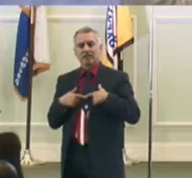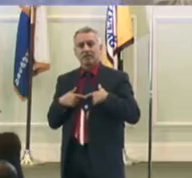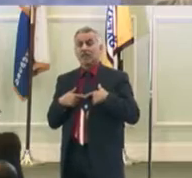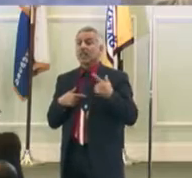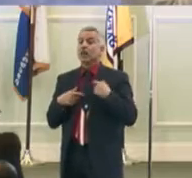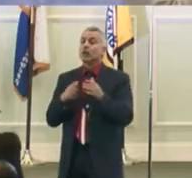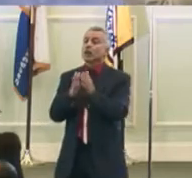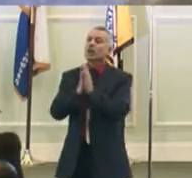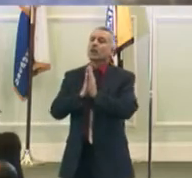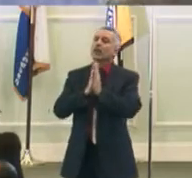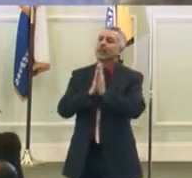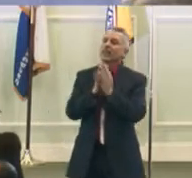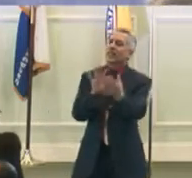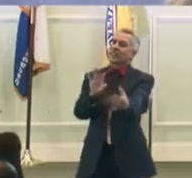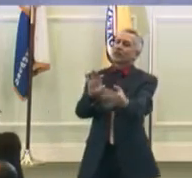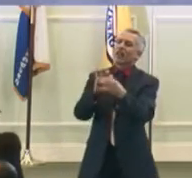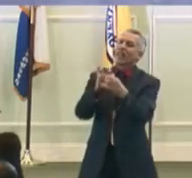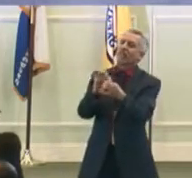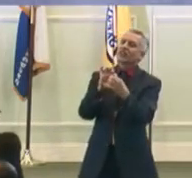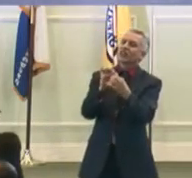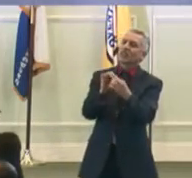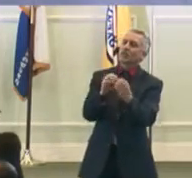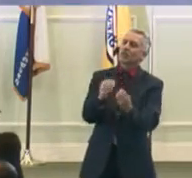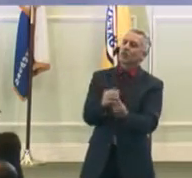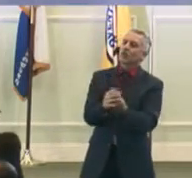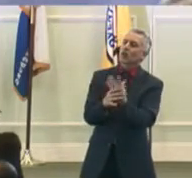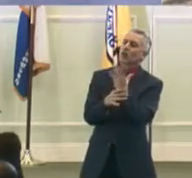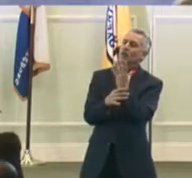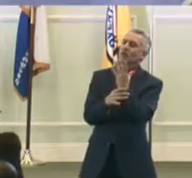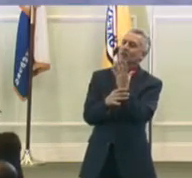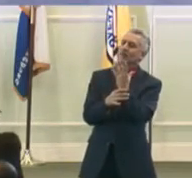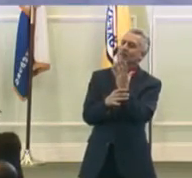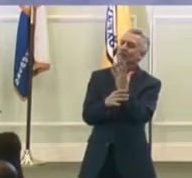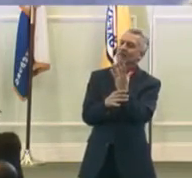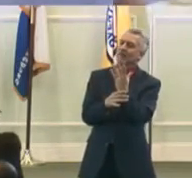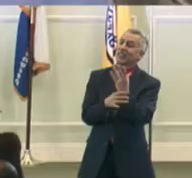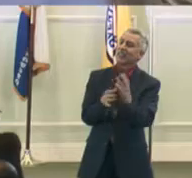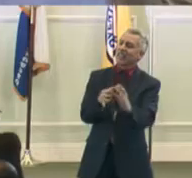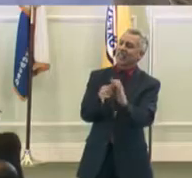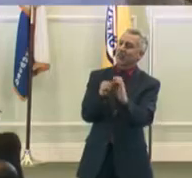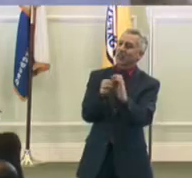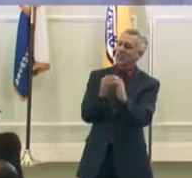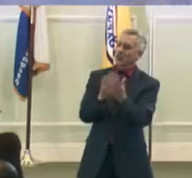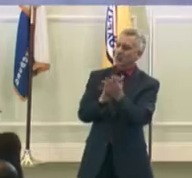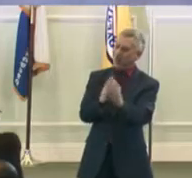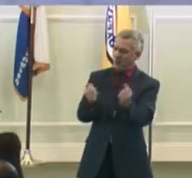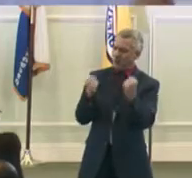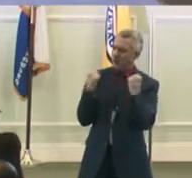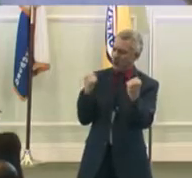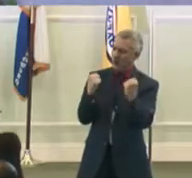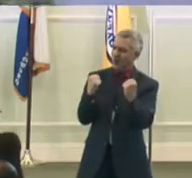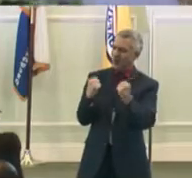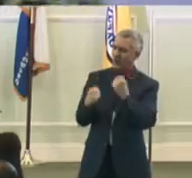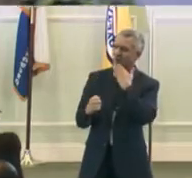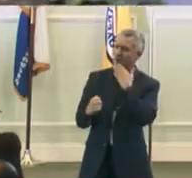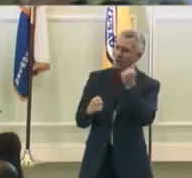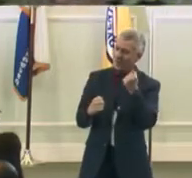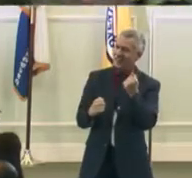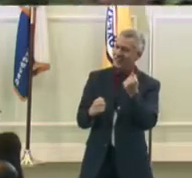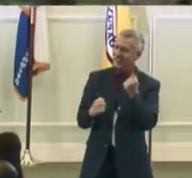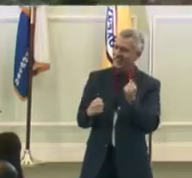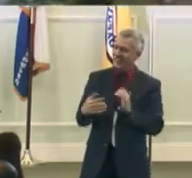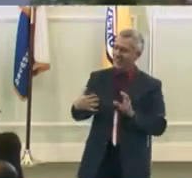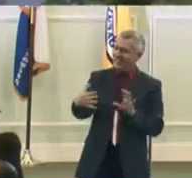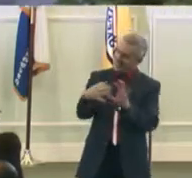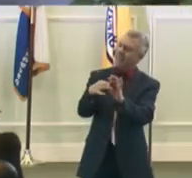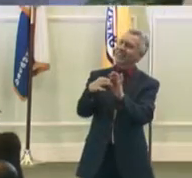grow. And every time he talked about Jesus coming, I believed him. He believed that. He latched onto that.